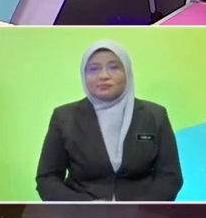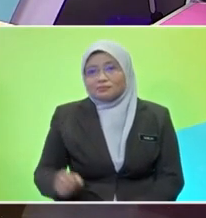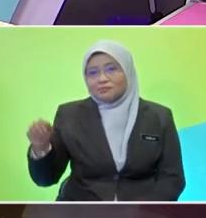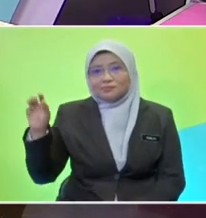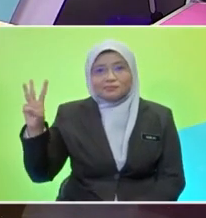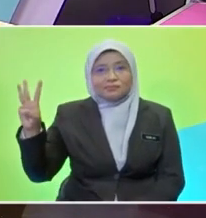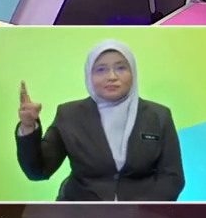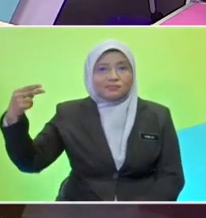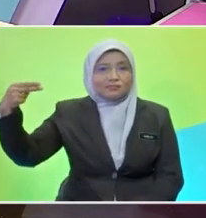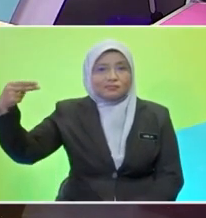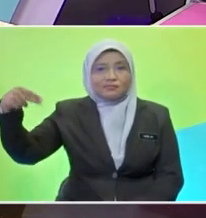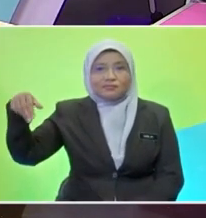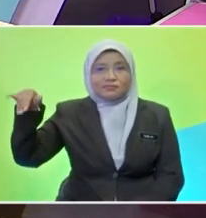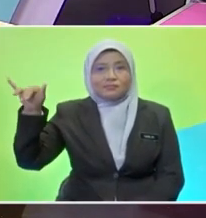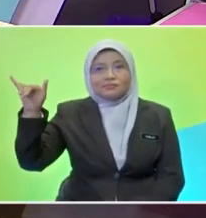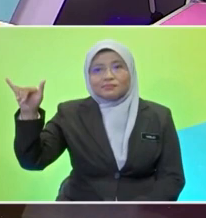why?